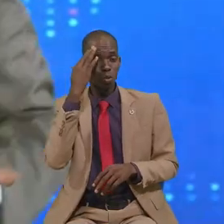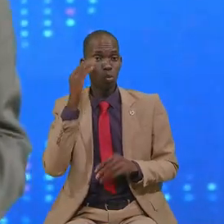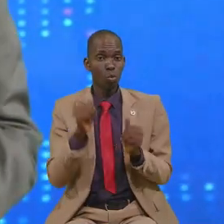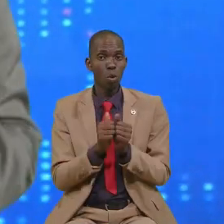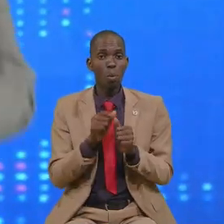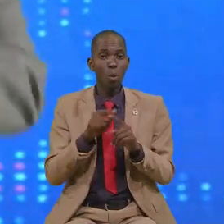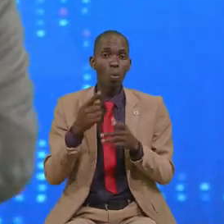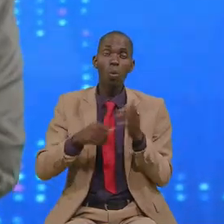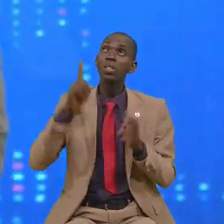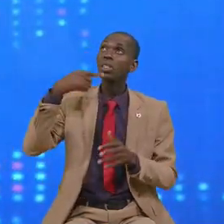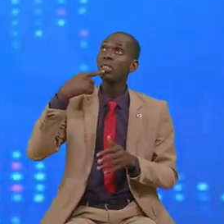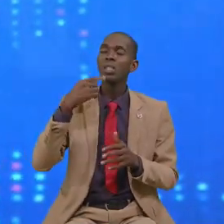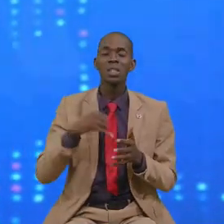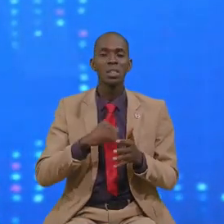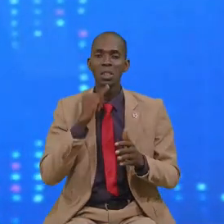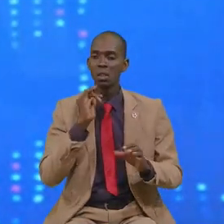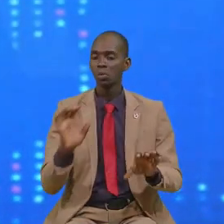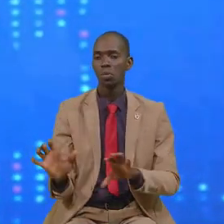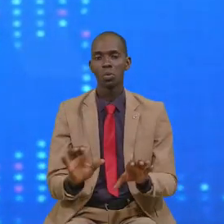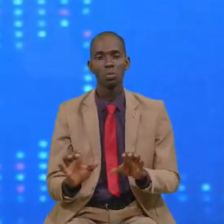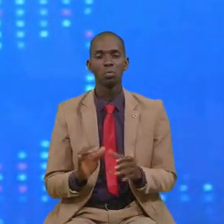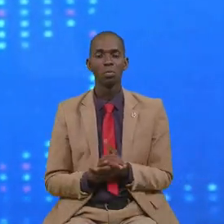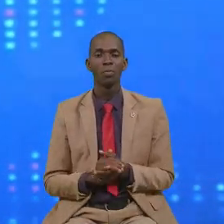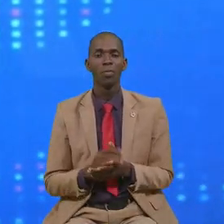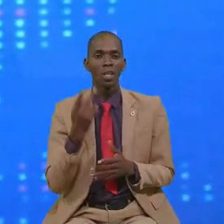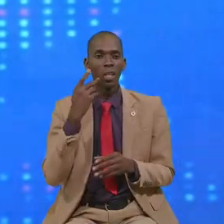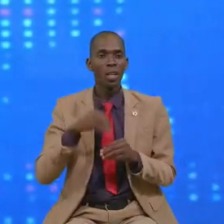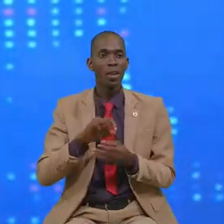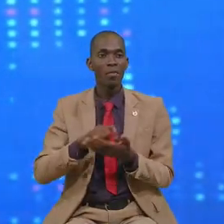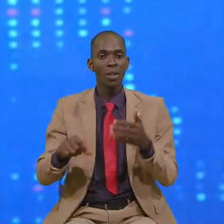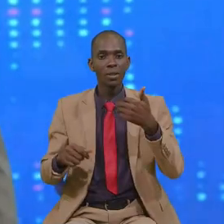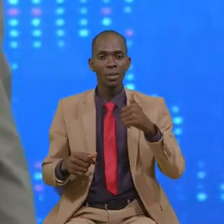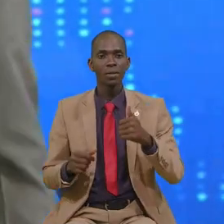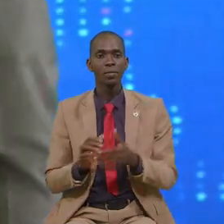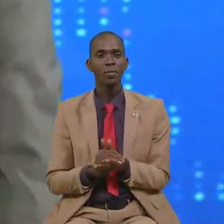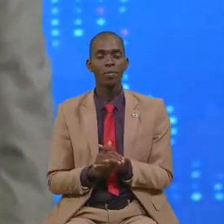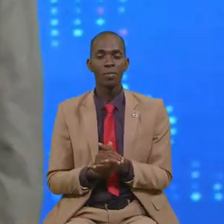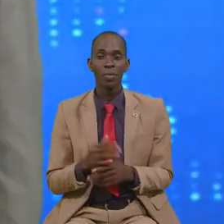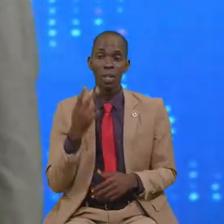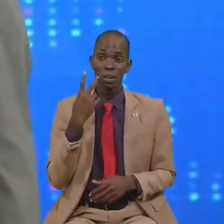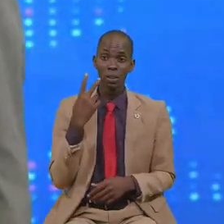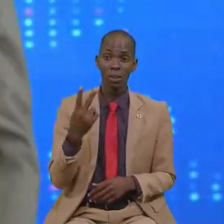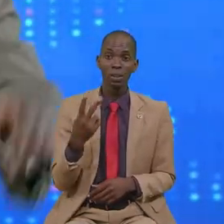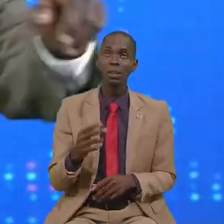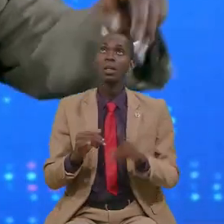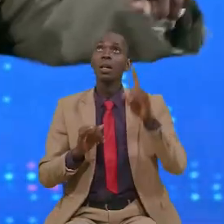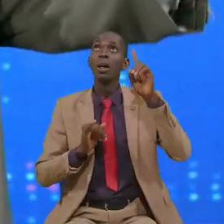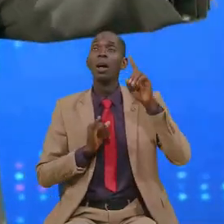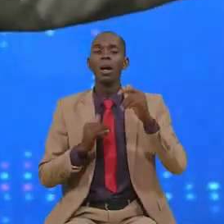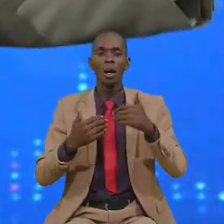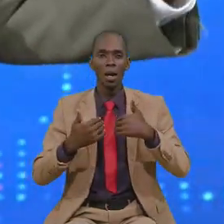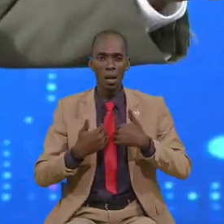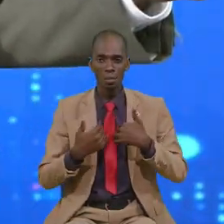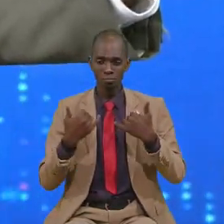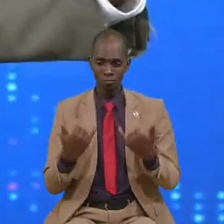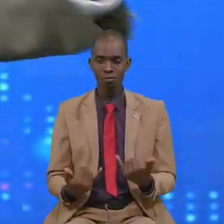done already. Look at verse 10. In verse 10, it says, see, I have this day. This one did